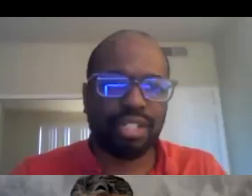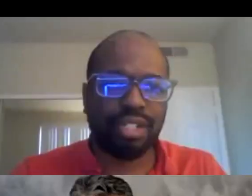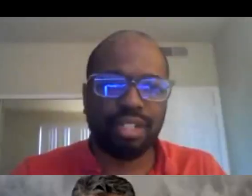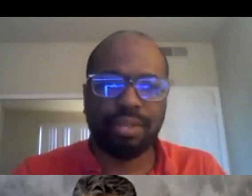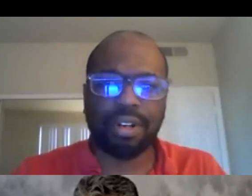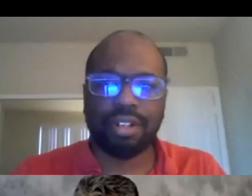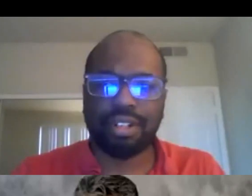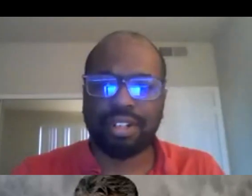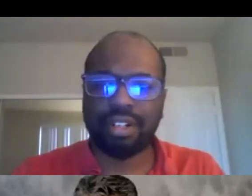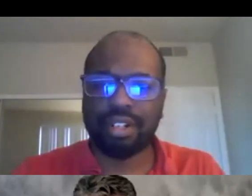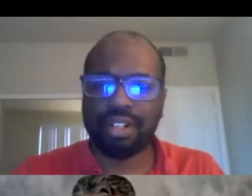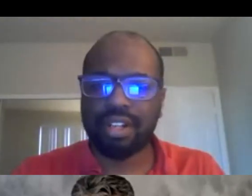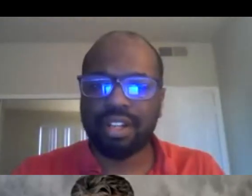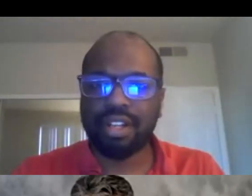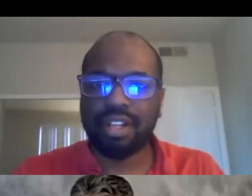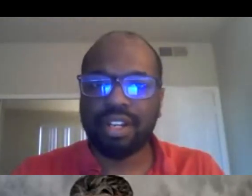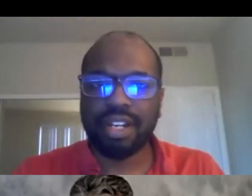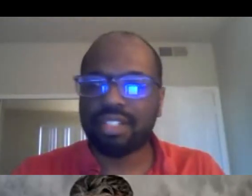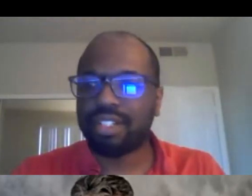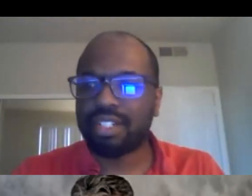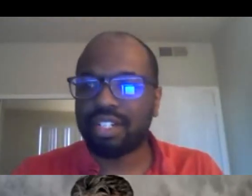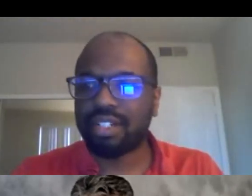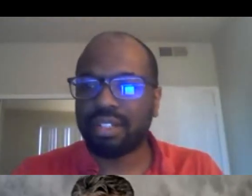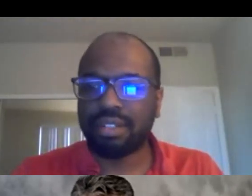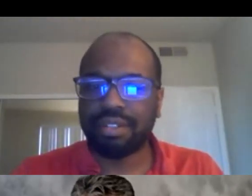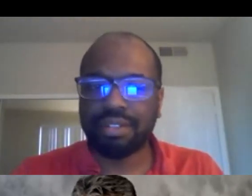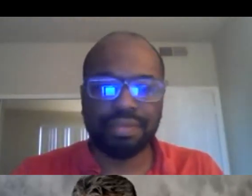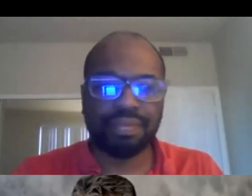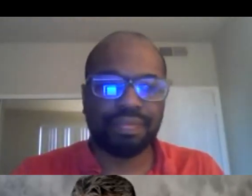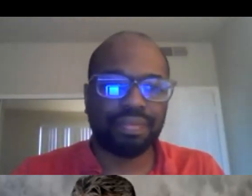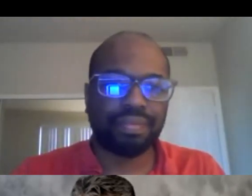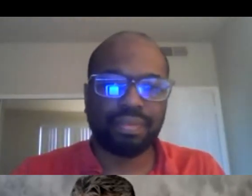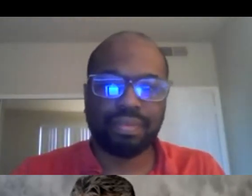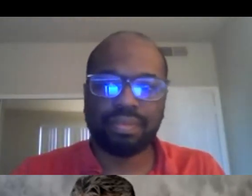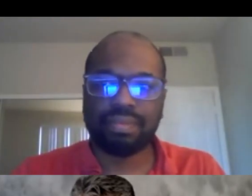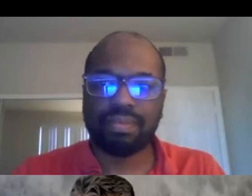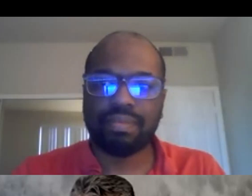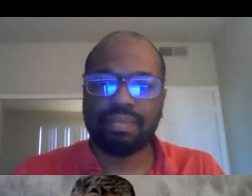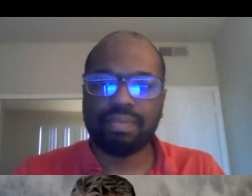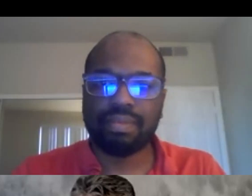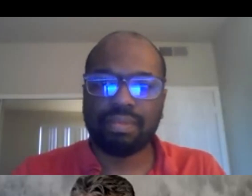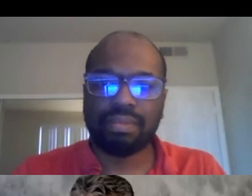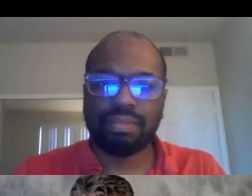and Susan, you all are next on the agenda.